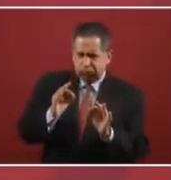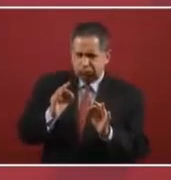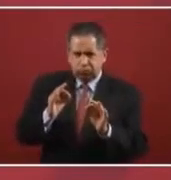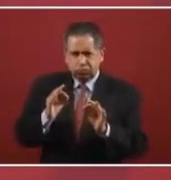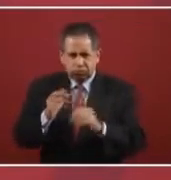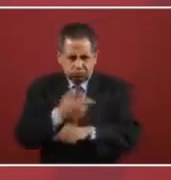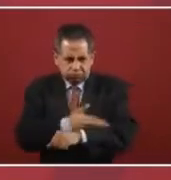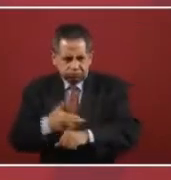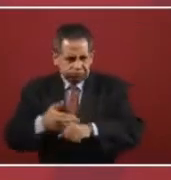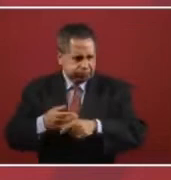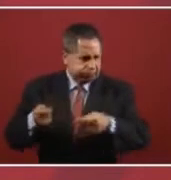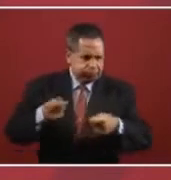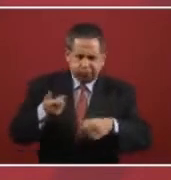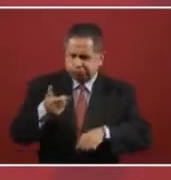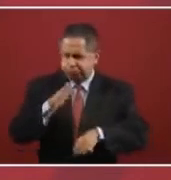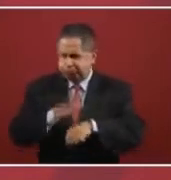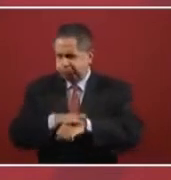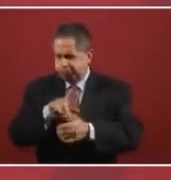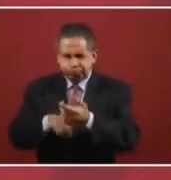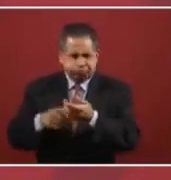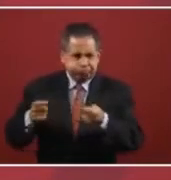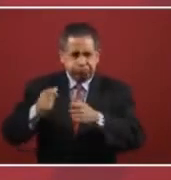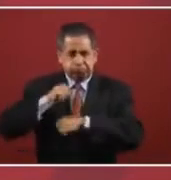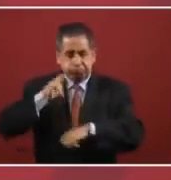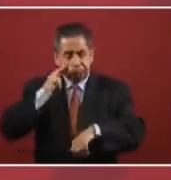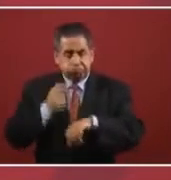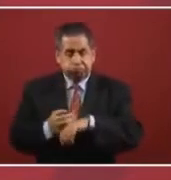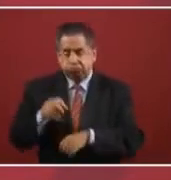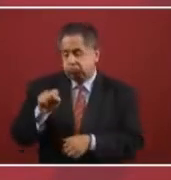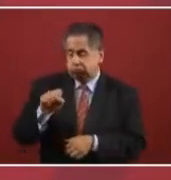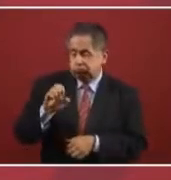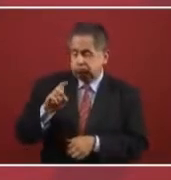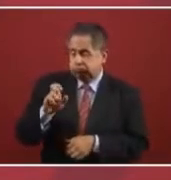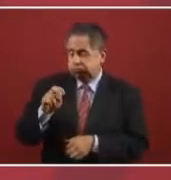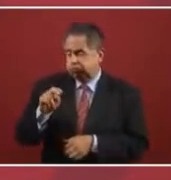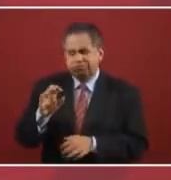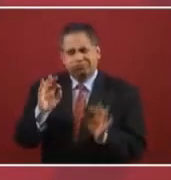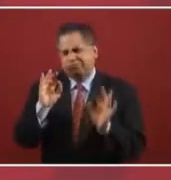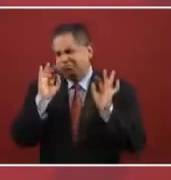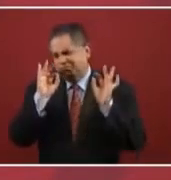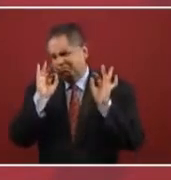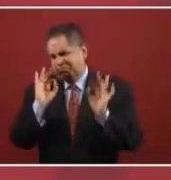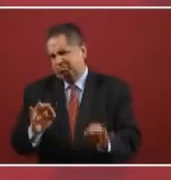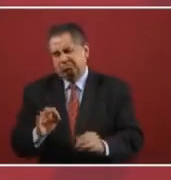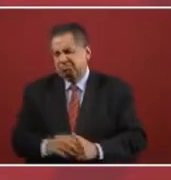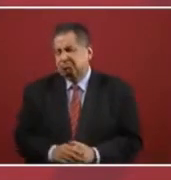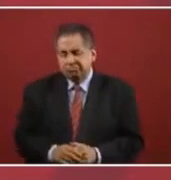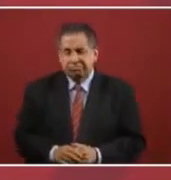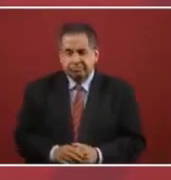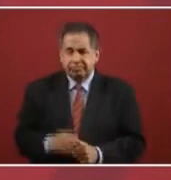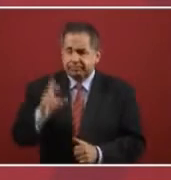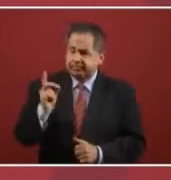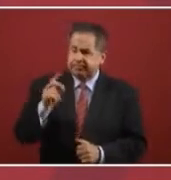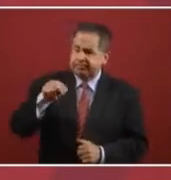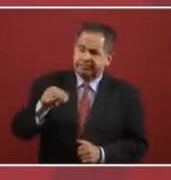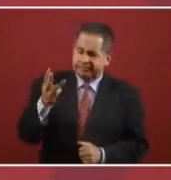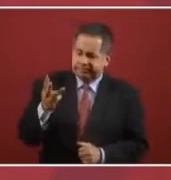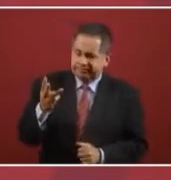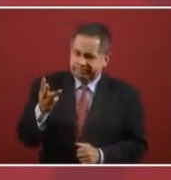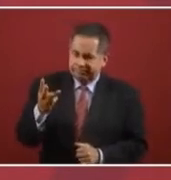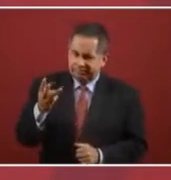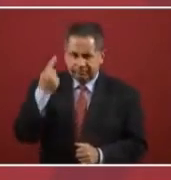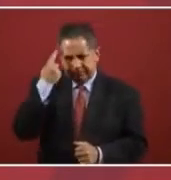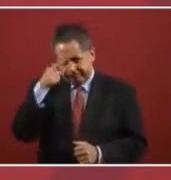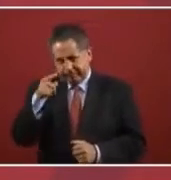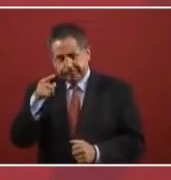manejado, operado, it's very well managed and operated by the Secretary of Defense. DN3, and it's